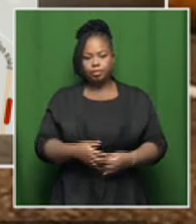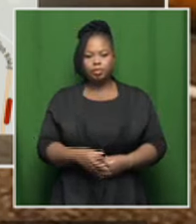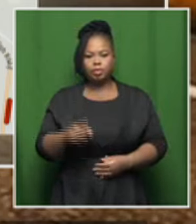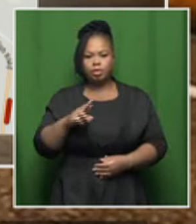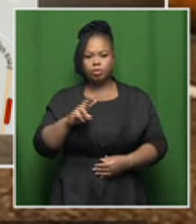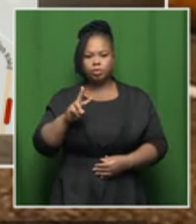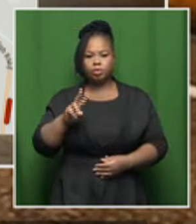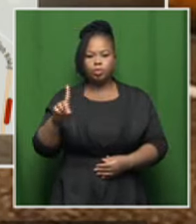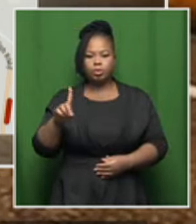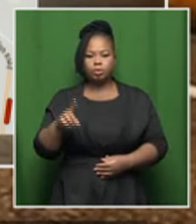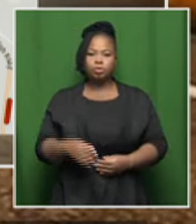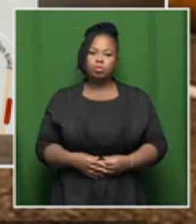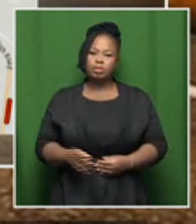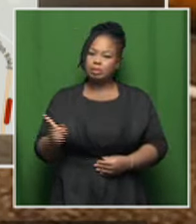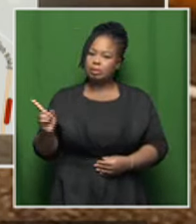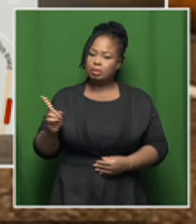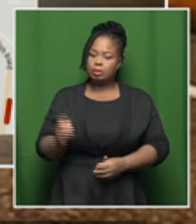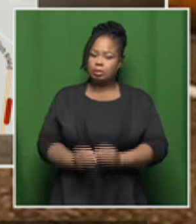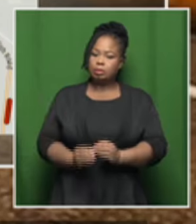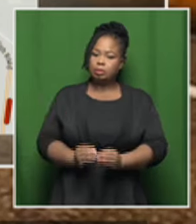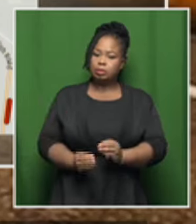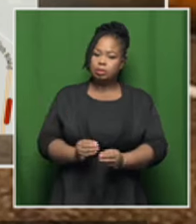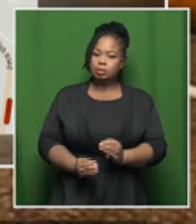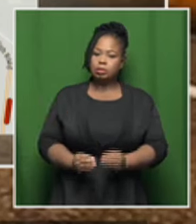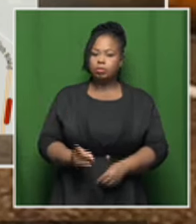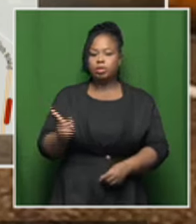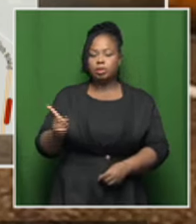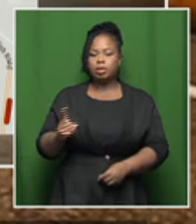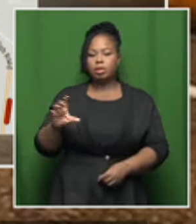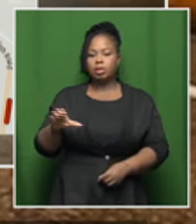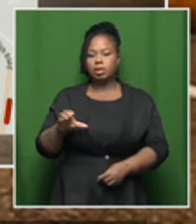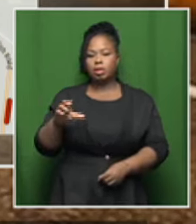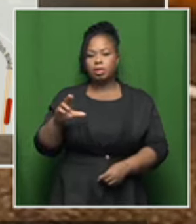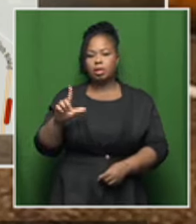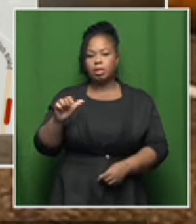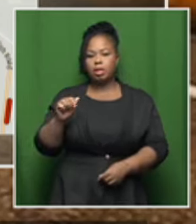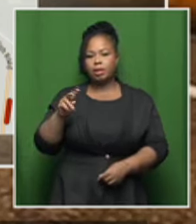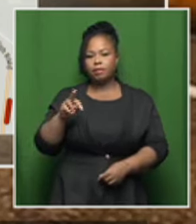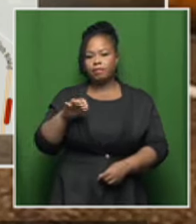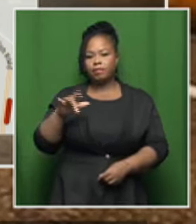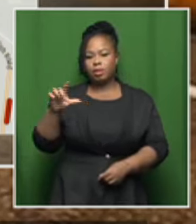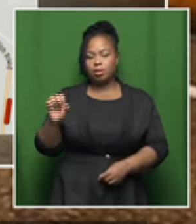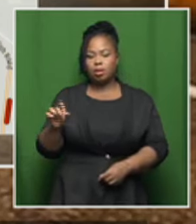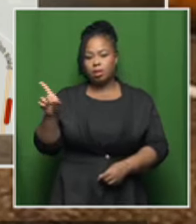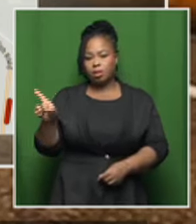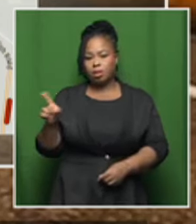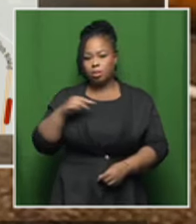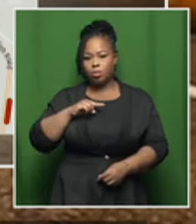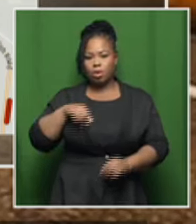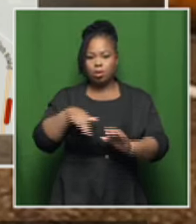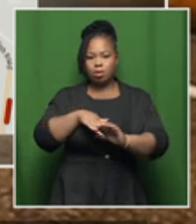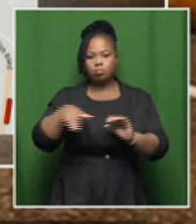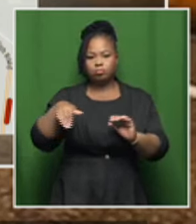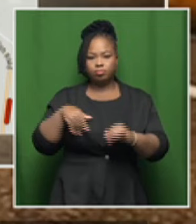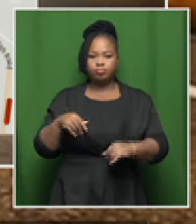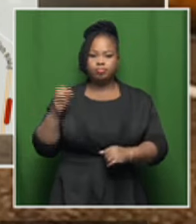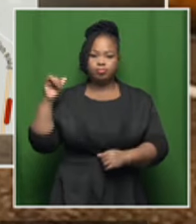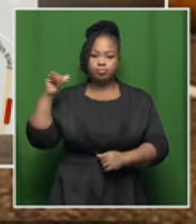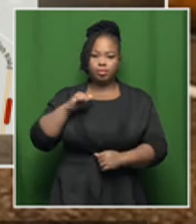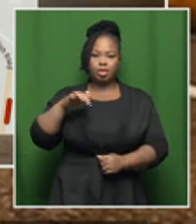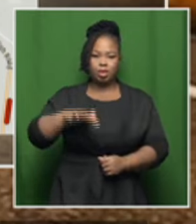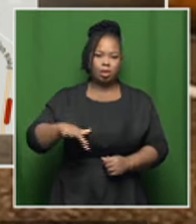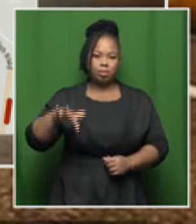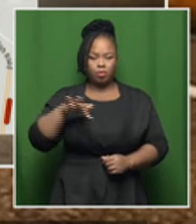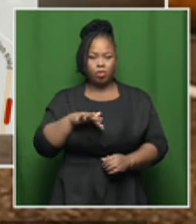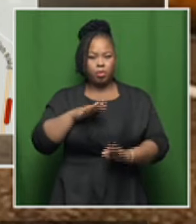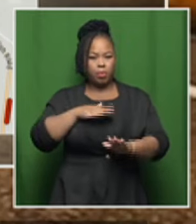R21. Sinkhole repair works are finally underway up by Clayville, and that's a look at the R21 as you come away from the airport. You move in a very